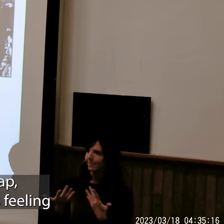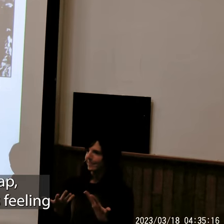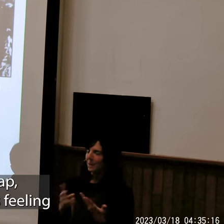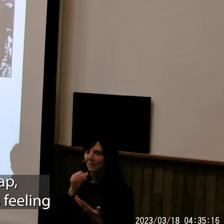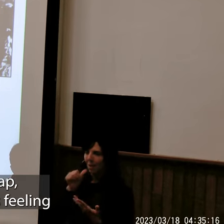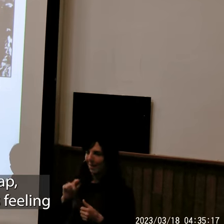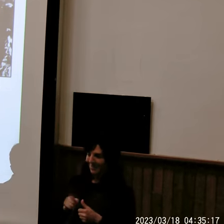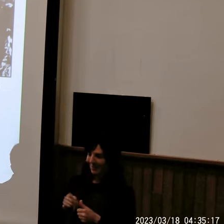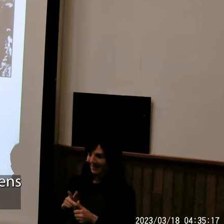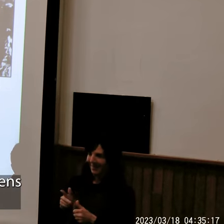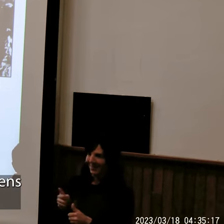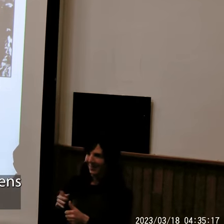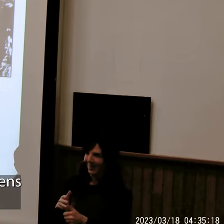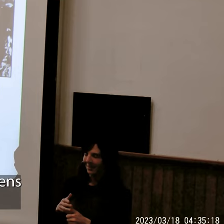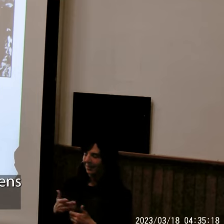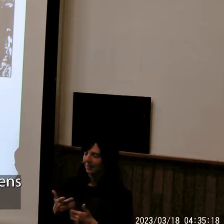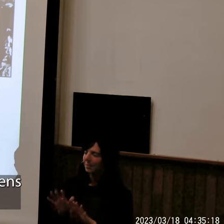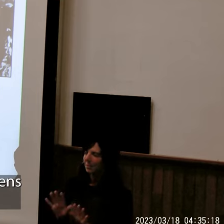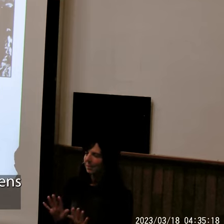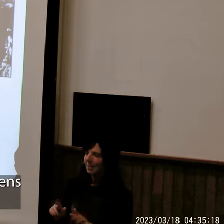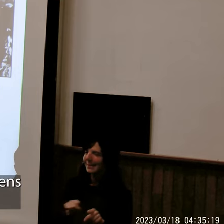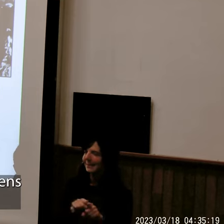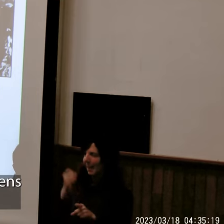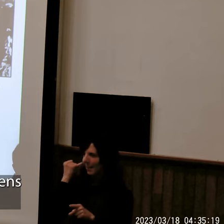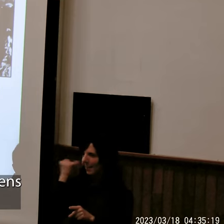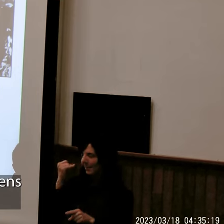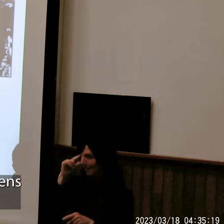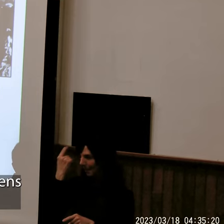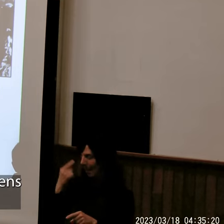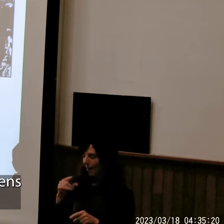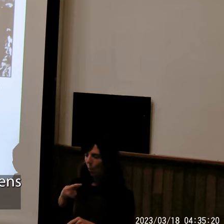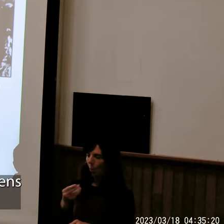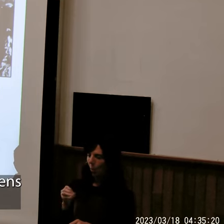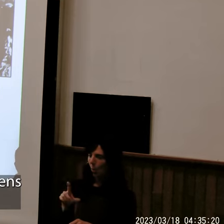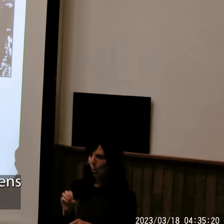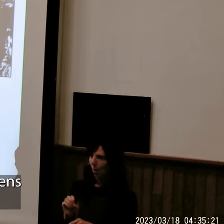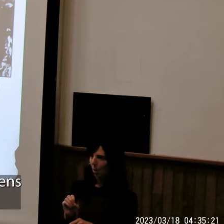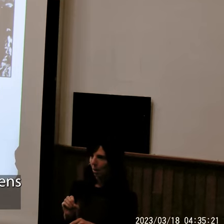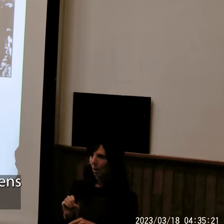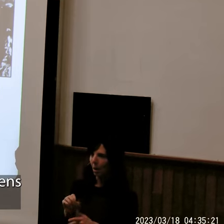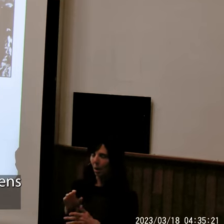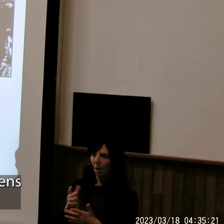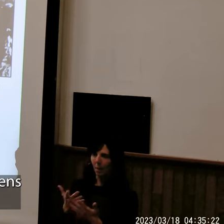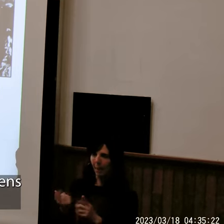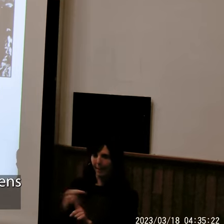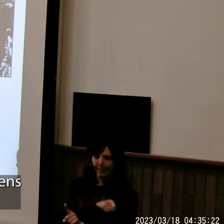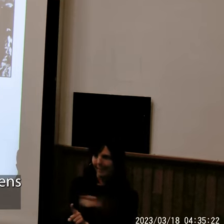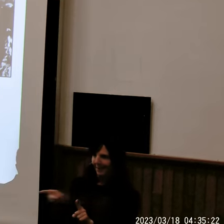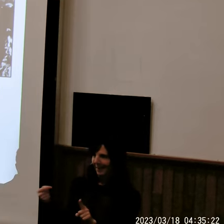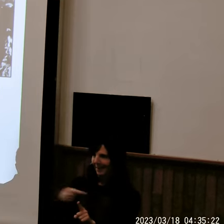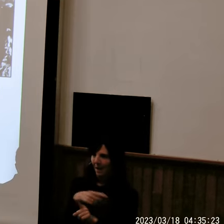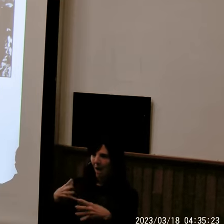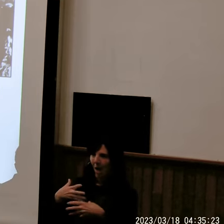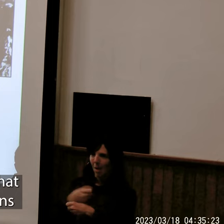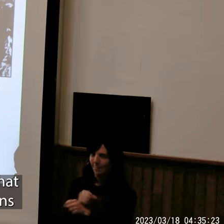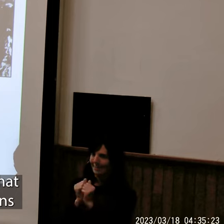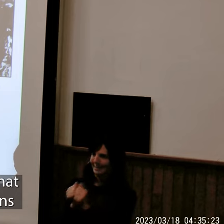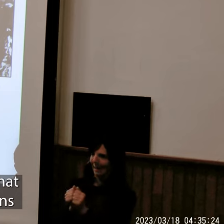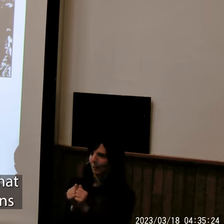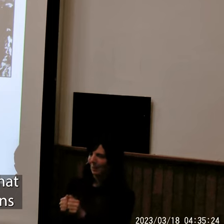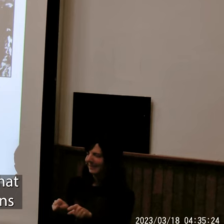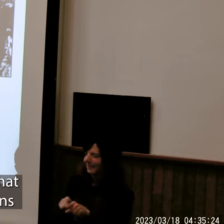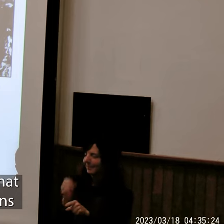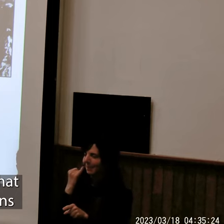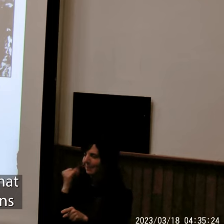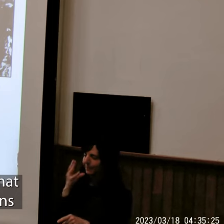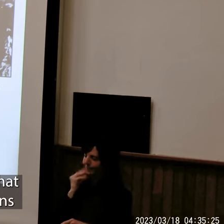in which trans feeling, like time inside a black hole, happens impossibly all at once. The world